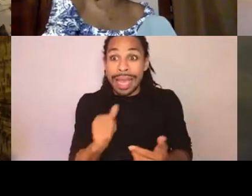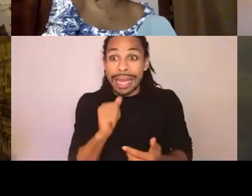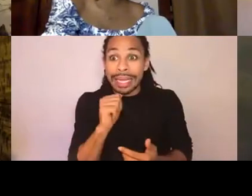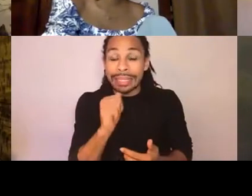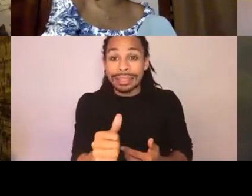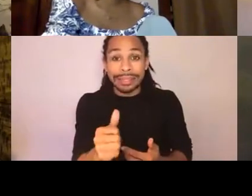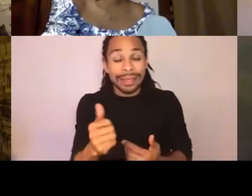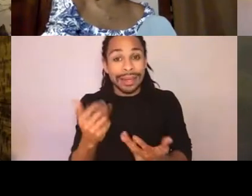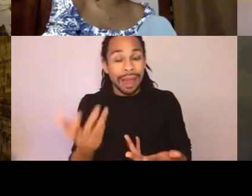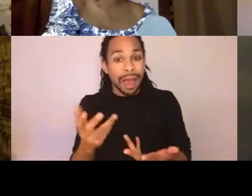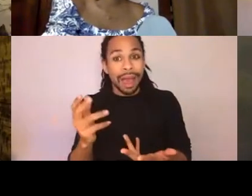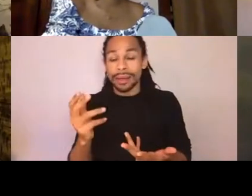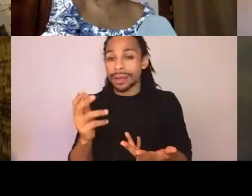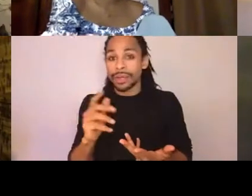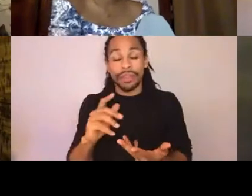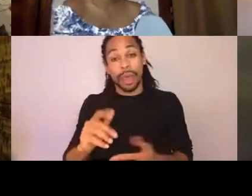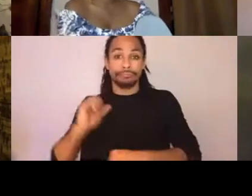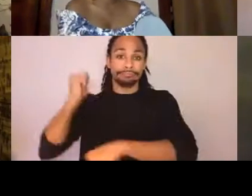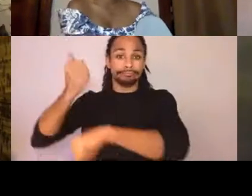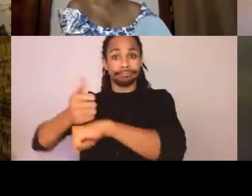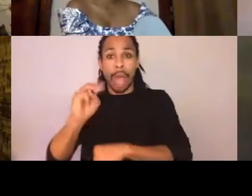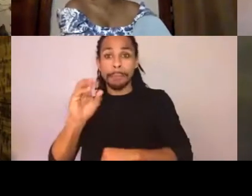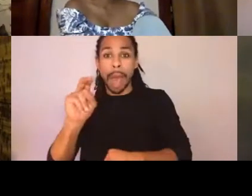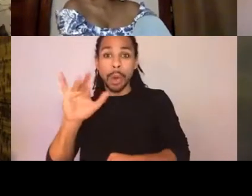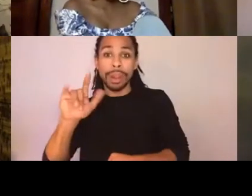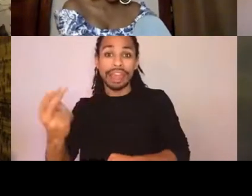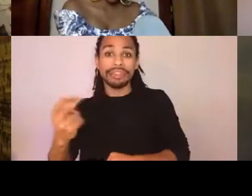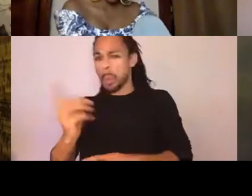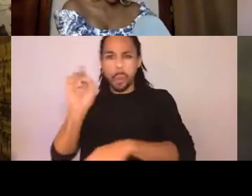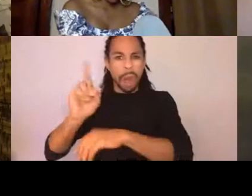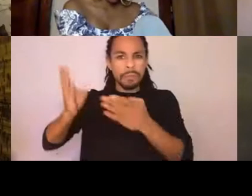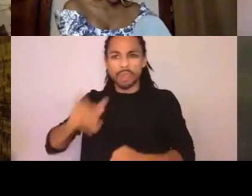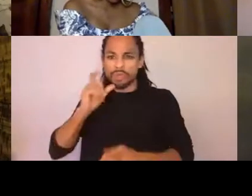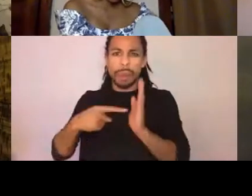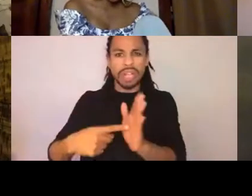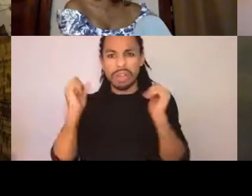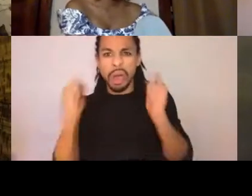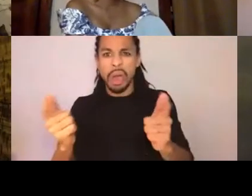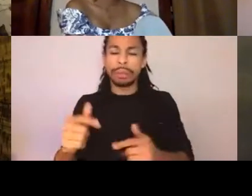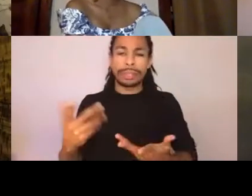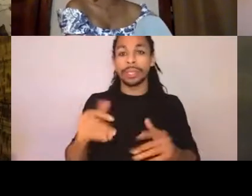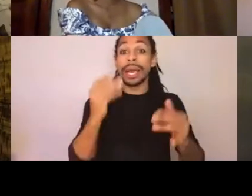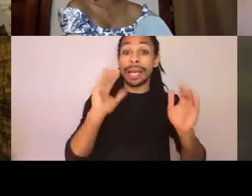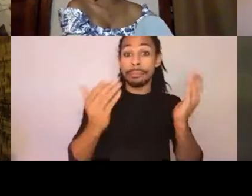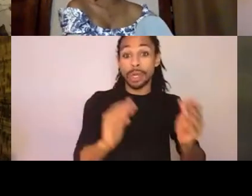about the monolith versus the individual communities. It's that same challenge of,